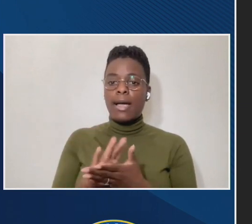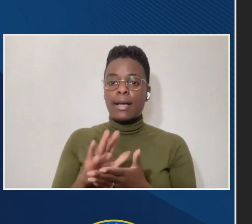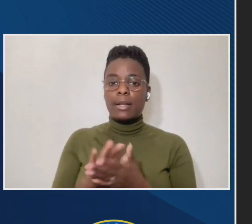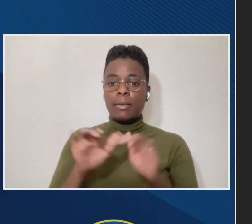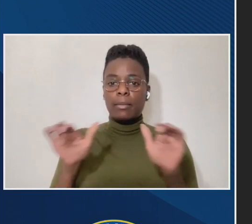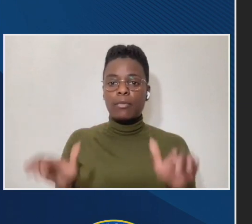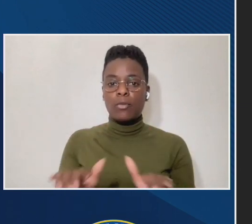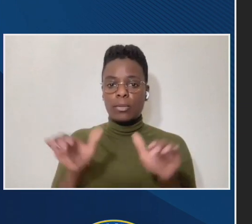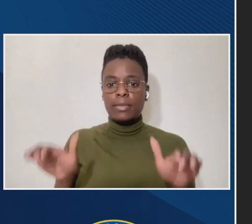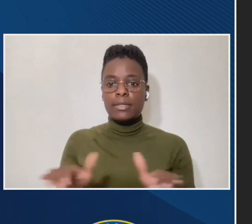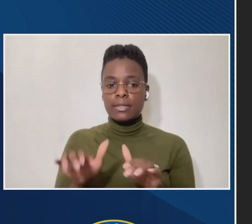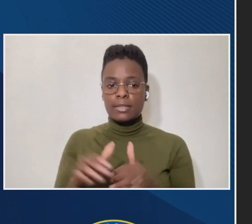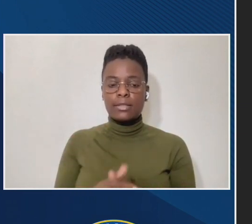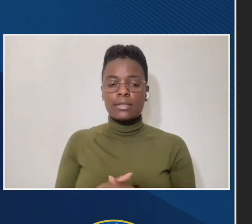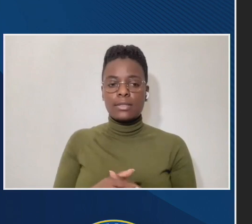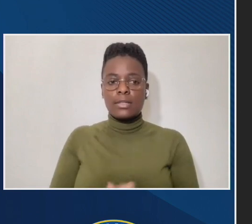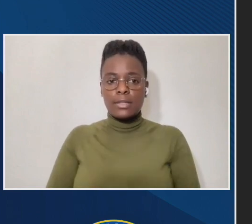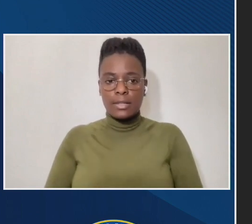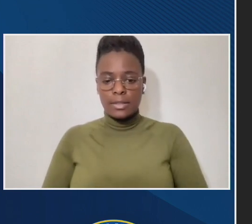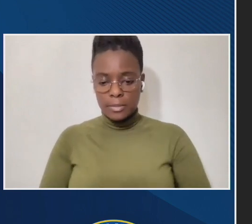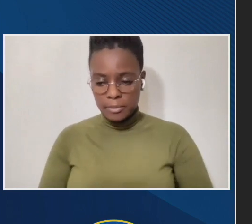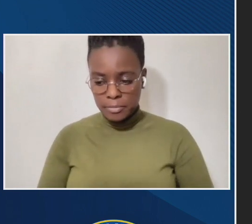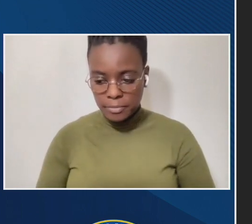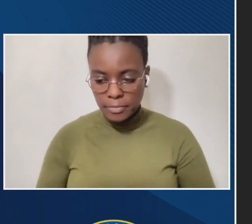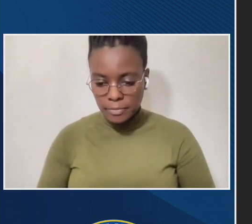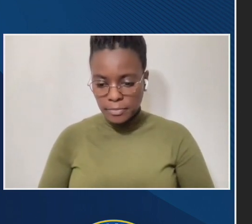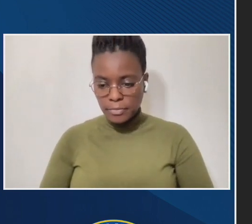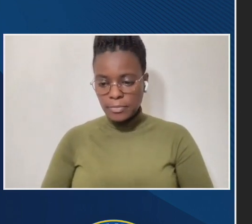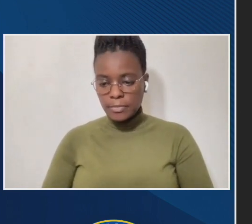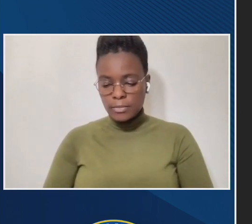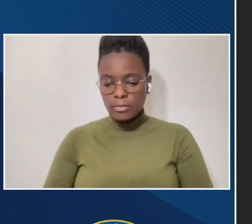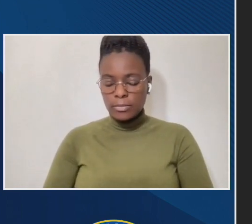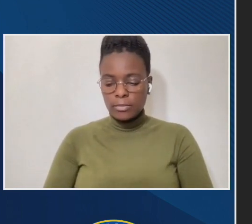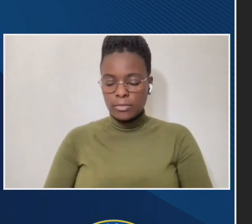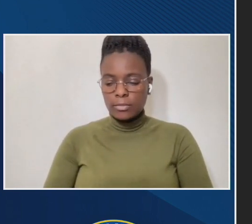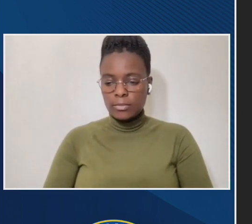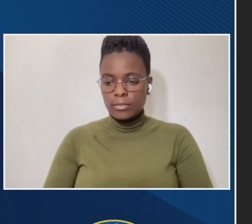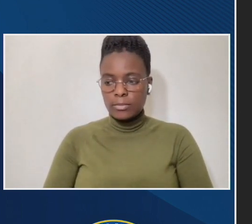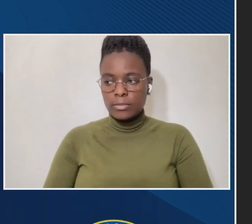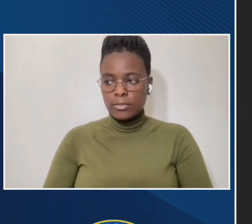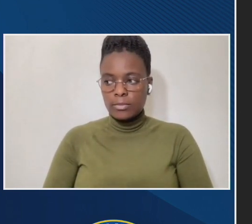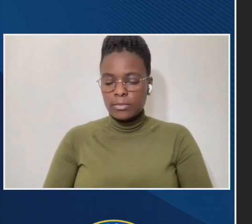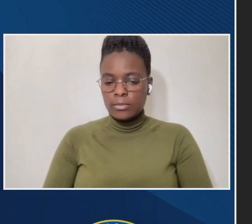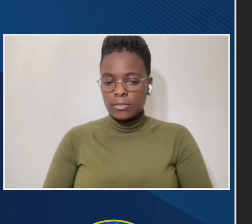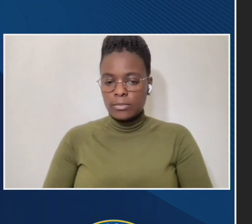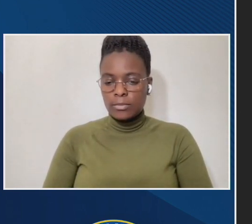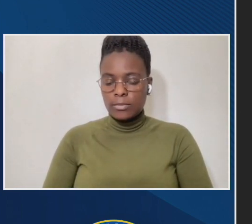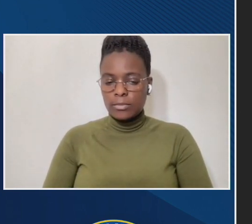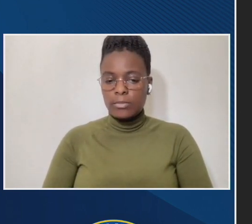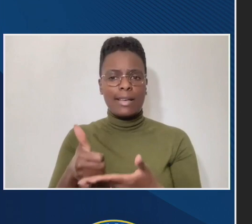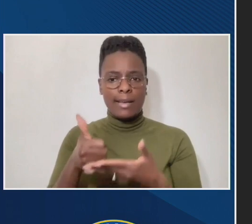then that definition in red. So it would broaden the definition of low